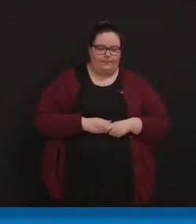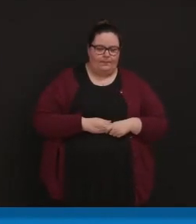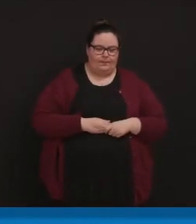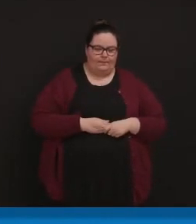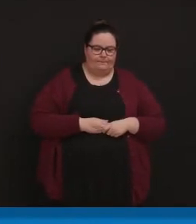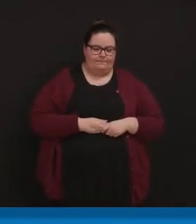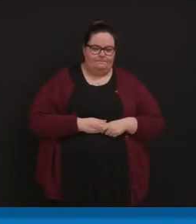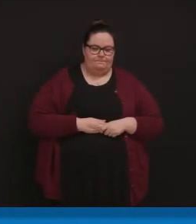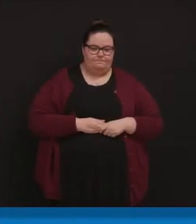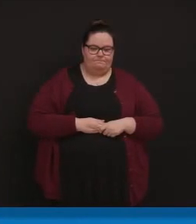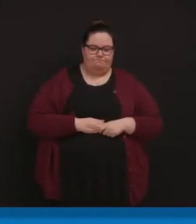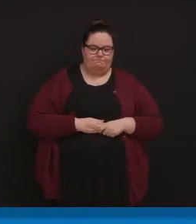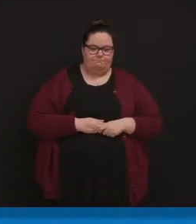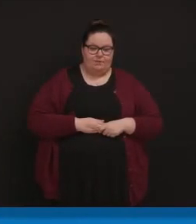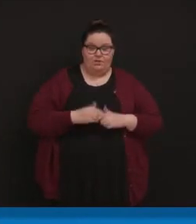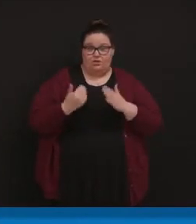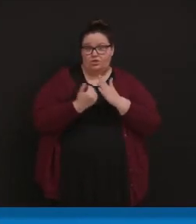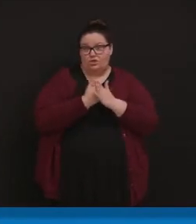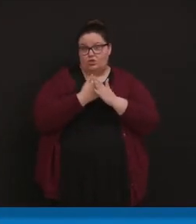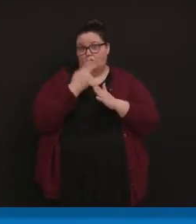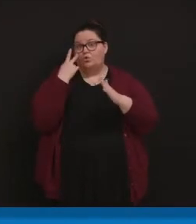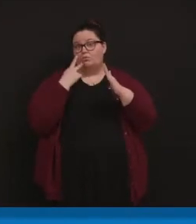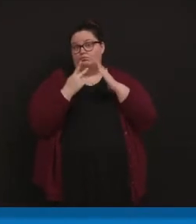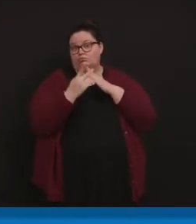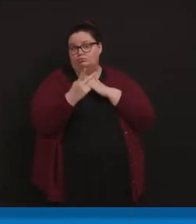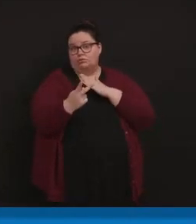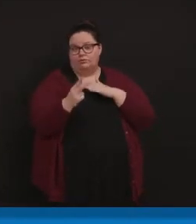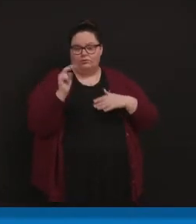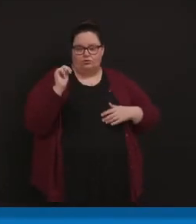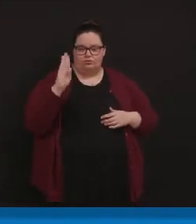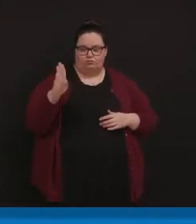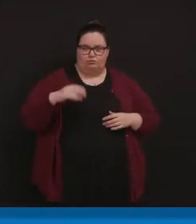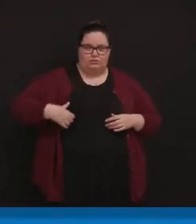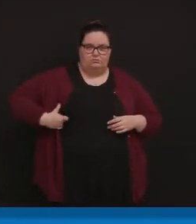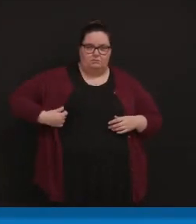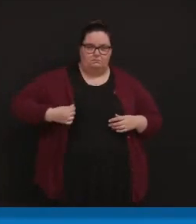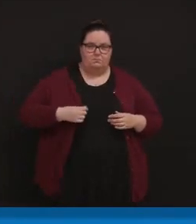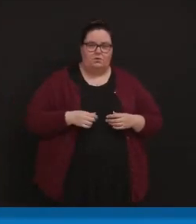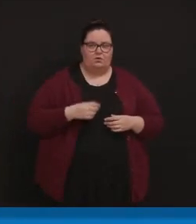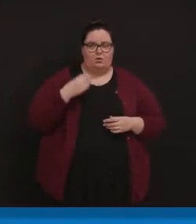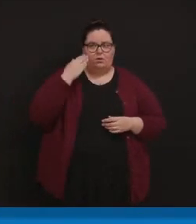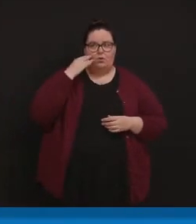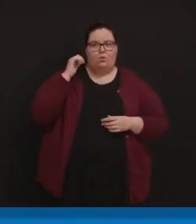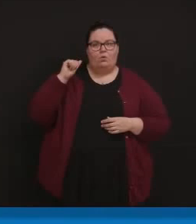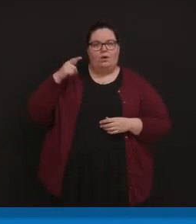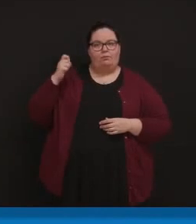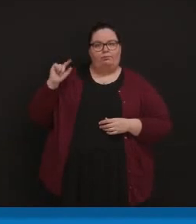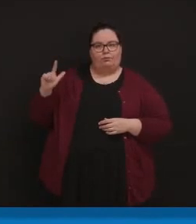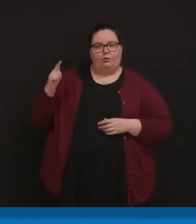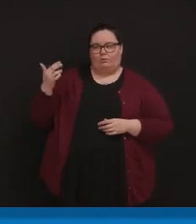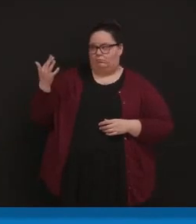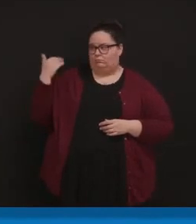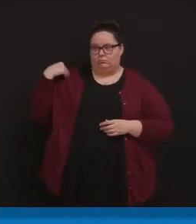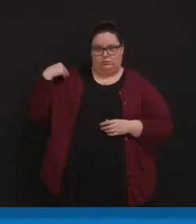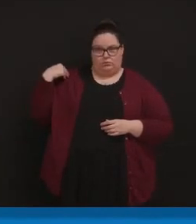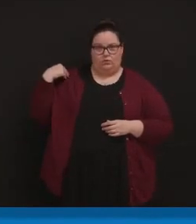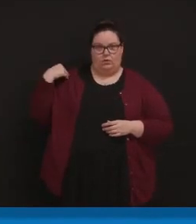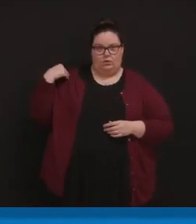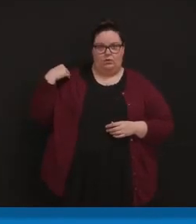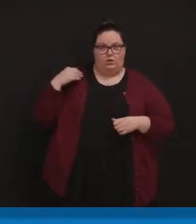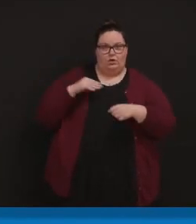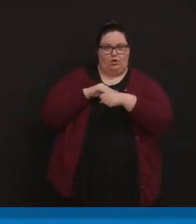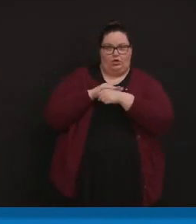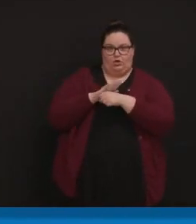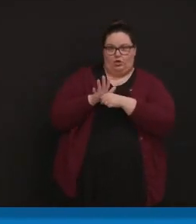latest projections for New Brunswick show? I know that, in April, early April, when COVID